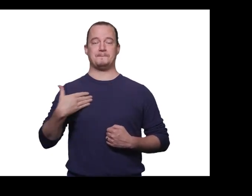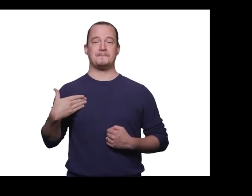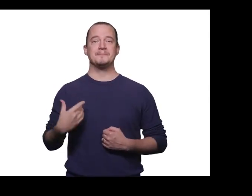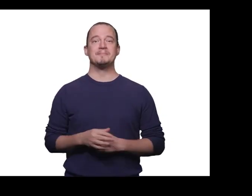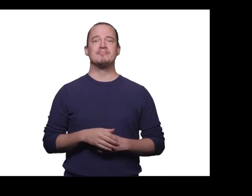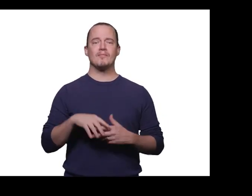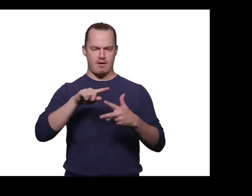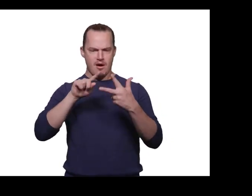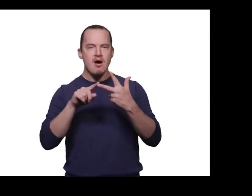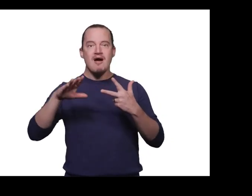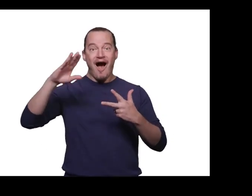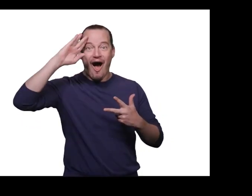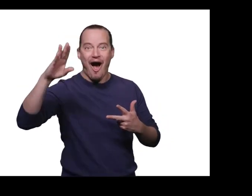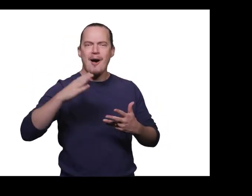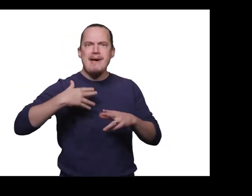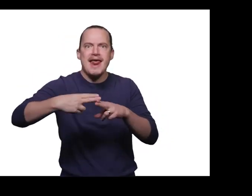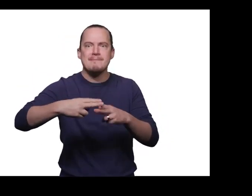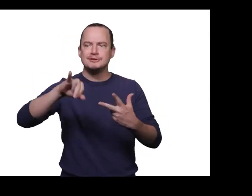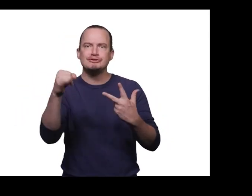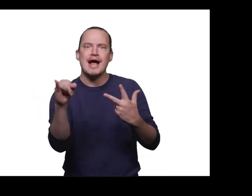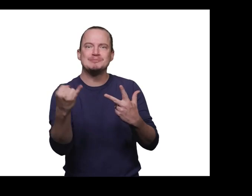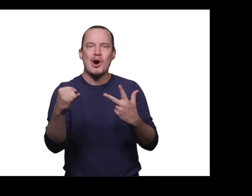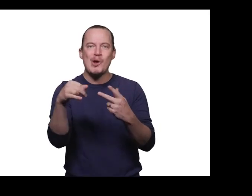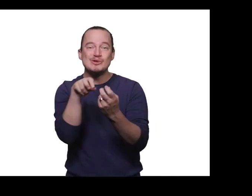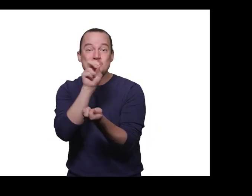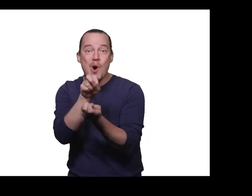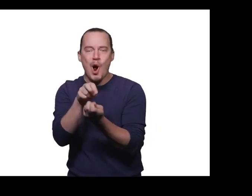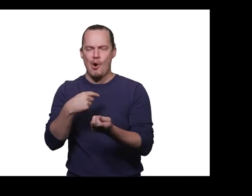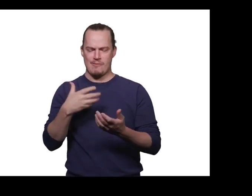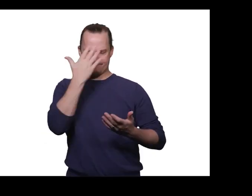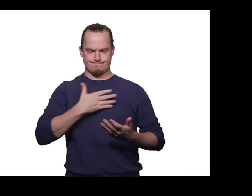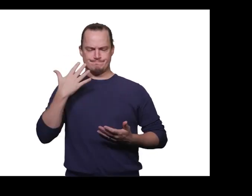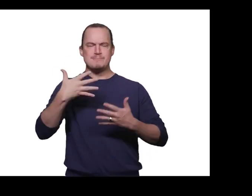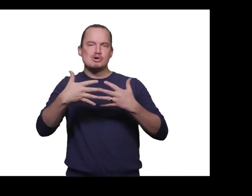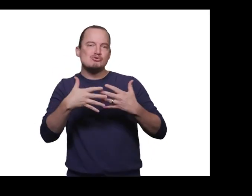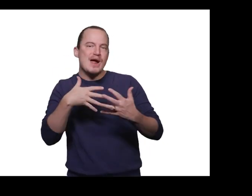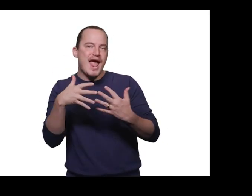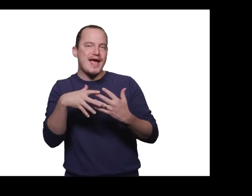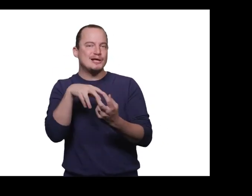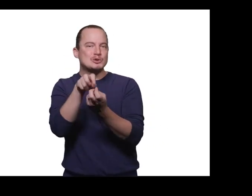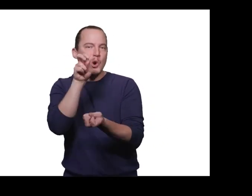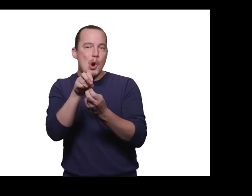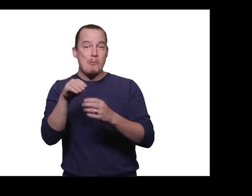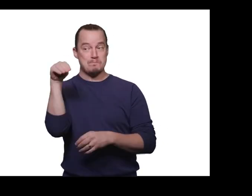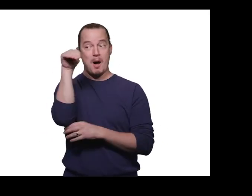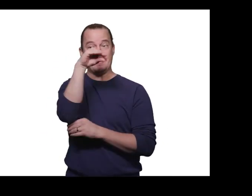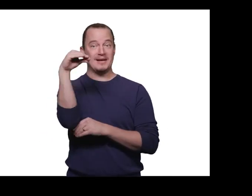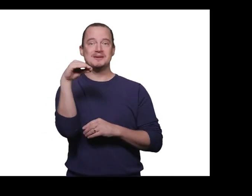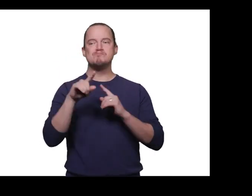Oh, hi everybody. My name is Jasper the Squirrel. I am a gray squirrel puppet